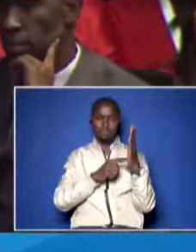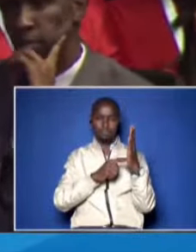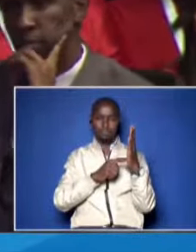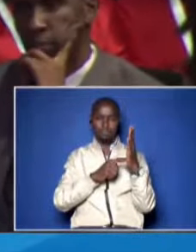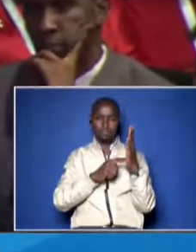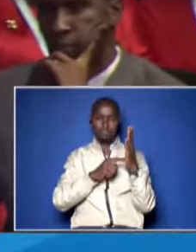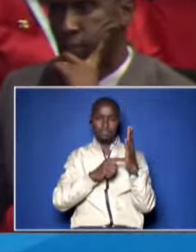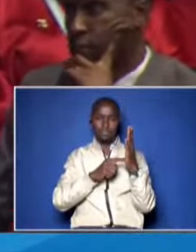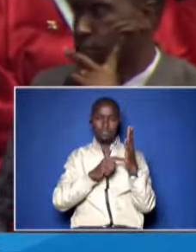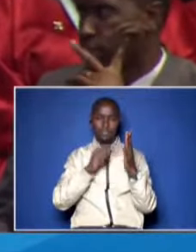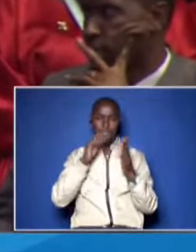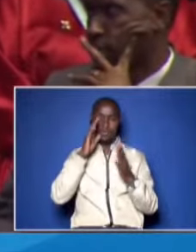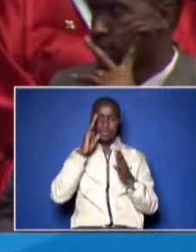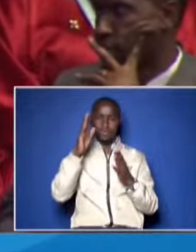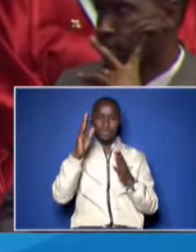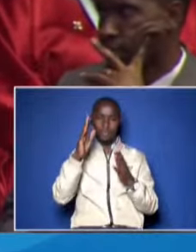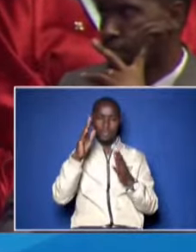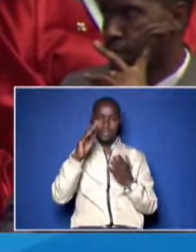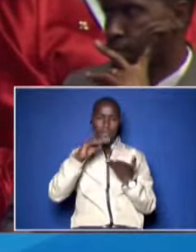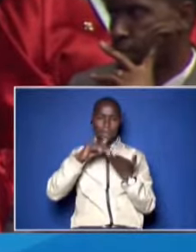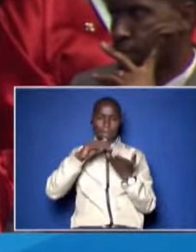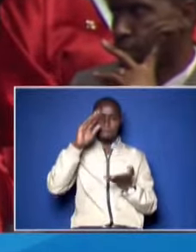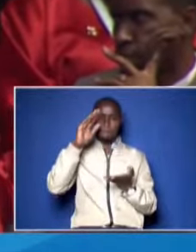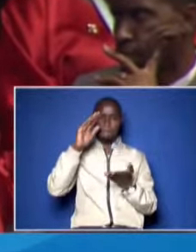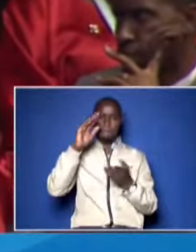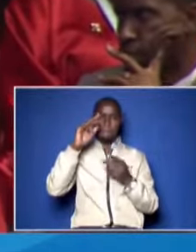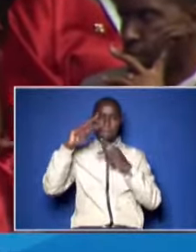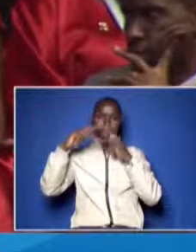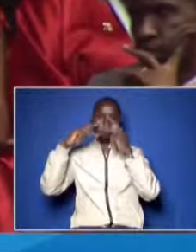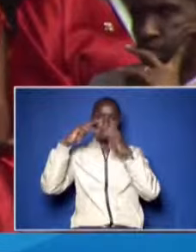500 more prophecies will be